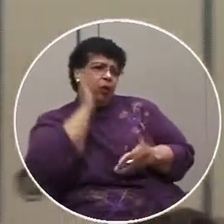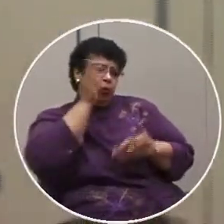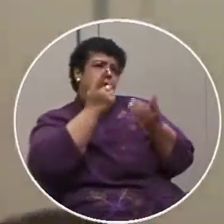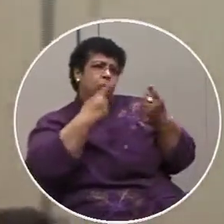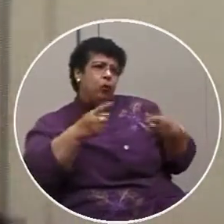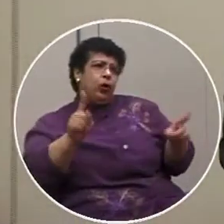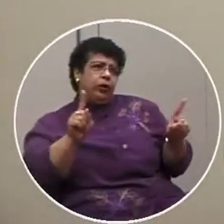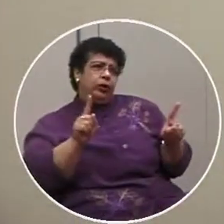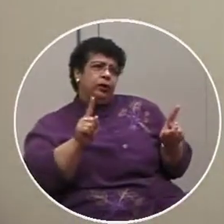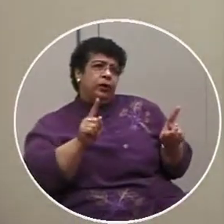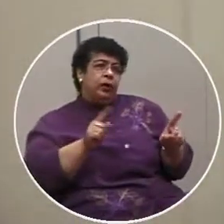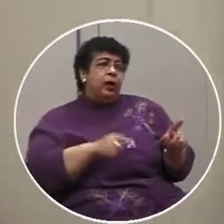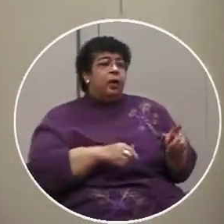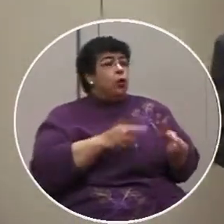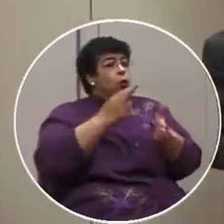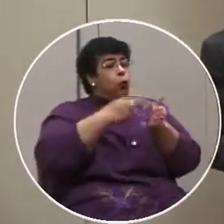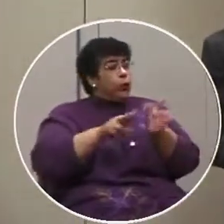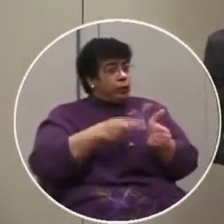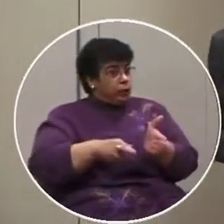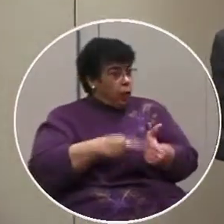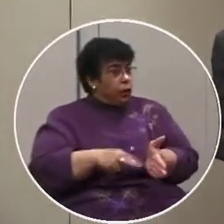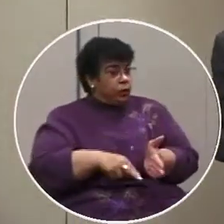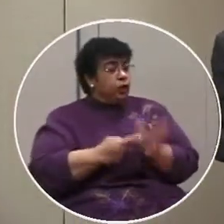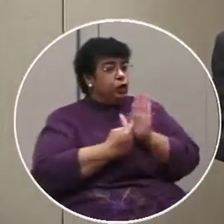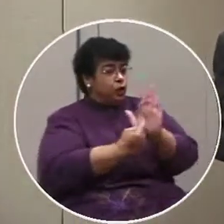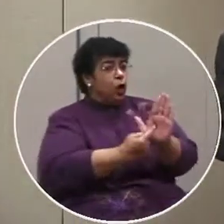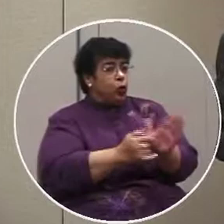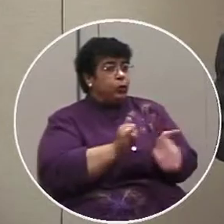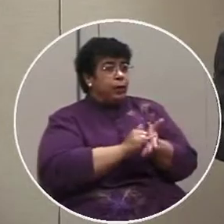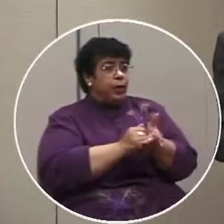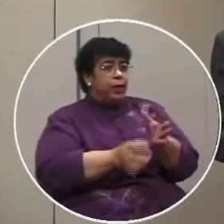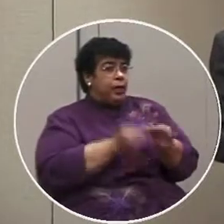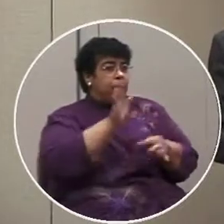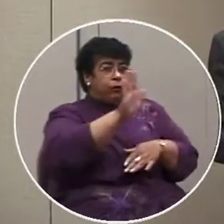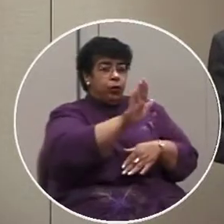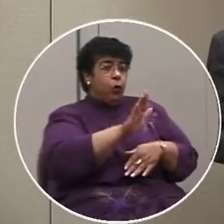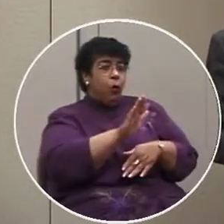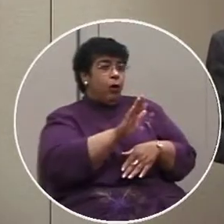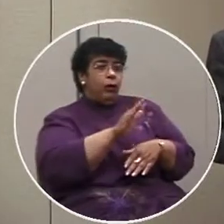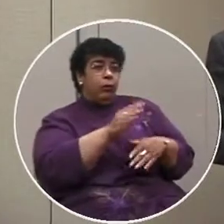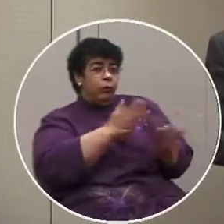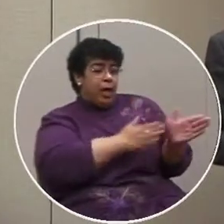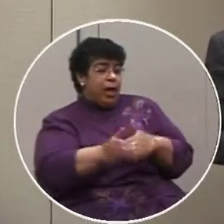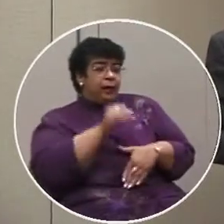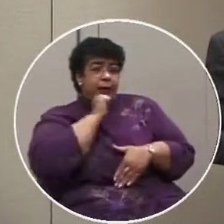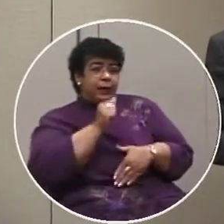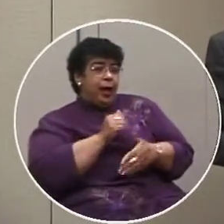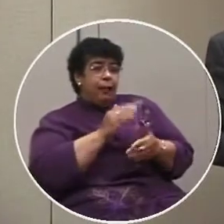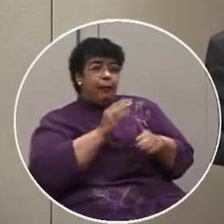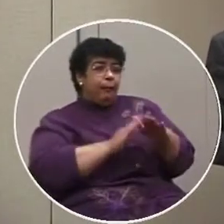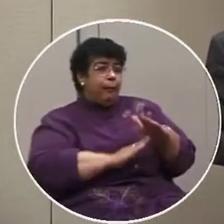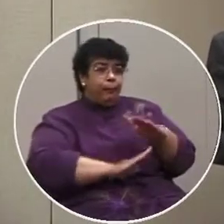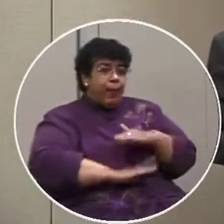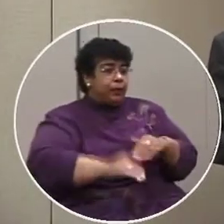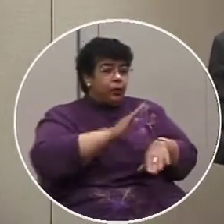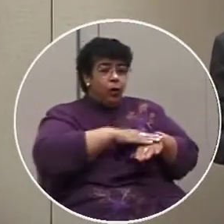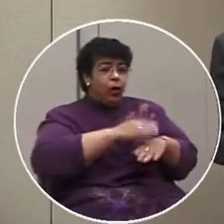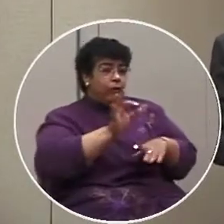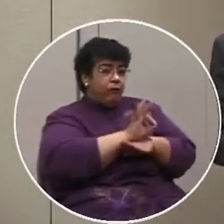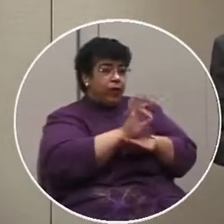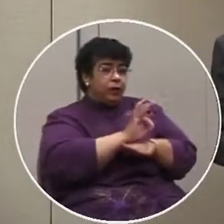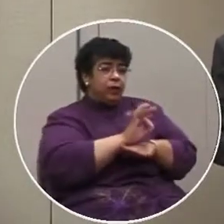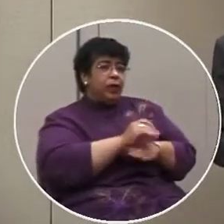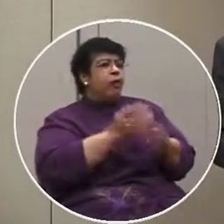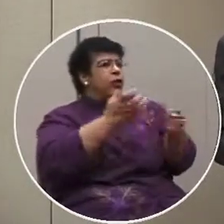The research indicates that if your behavior support plan is not based on function, the chances that you will decrease problem